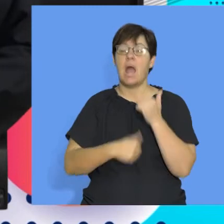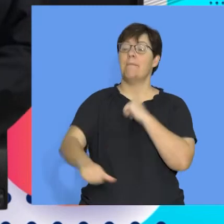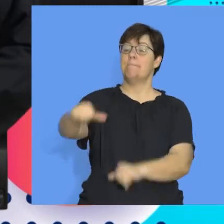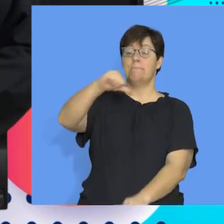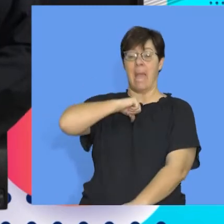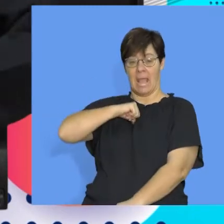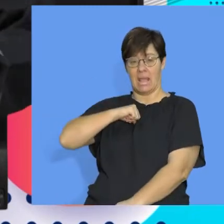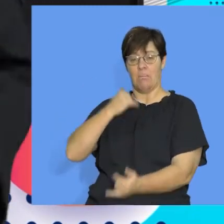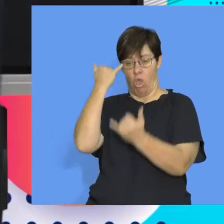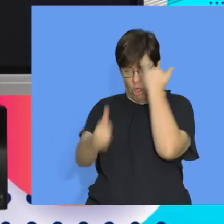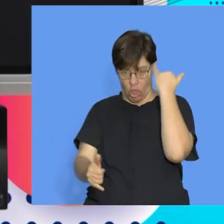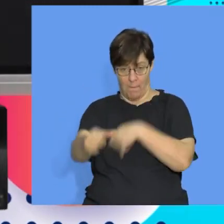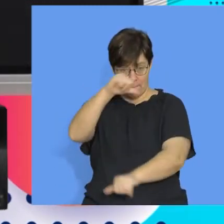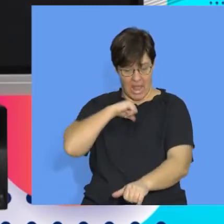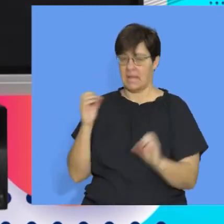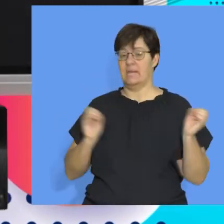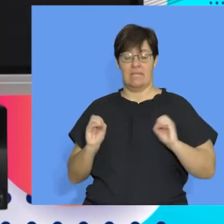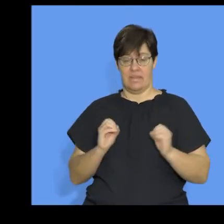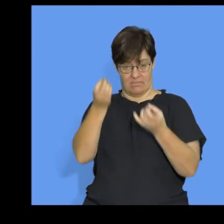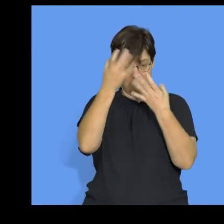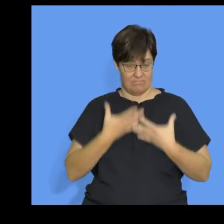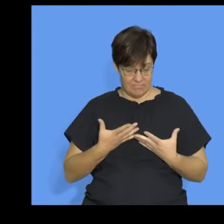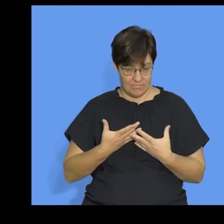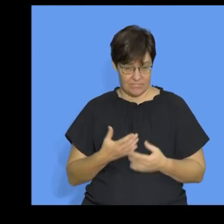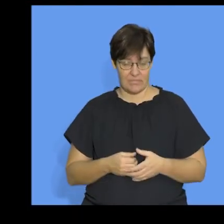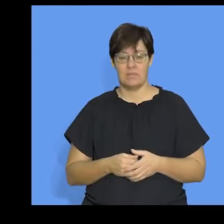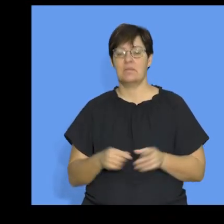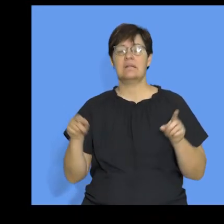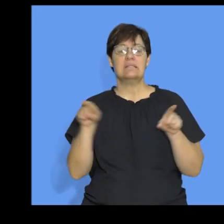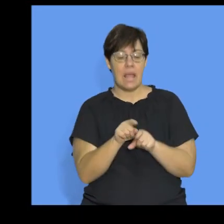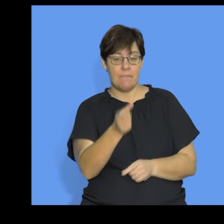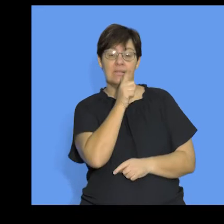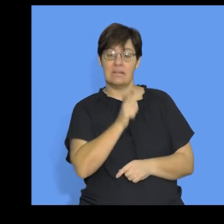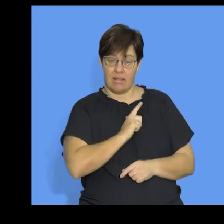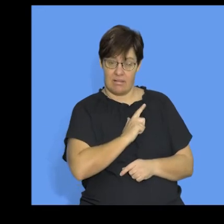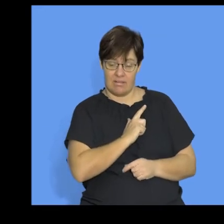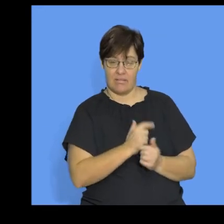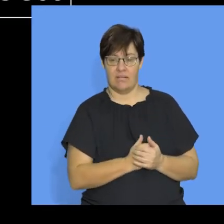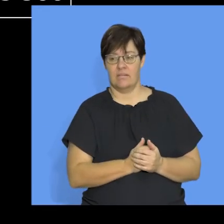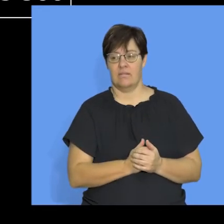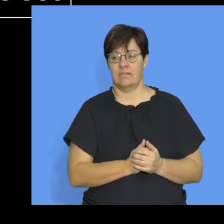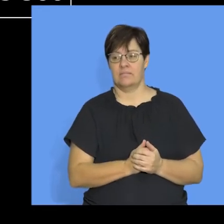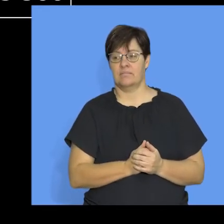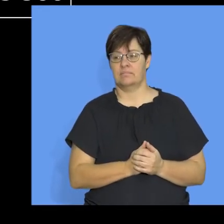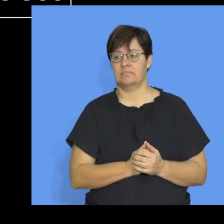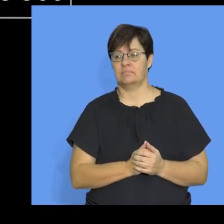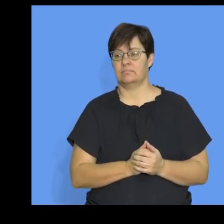of indirect materials. However, you are also told now that